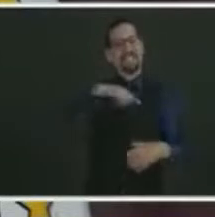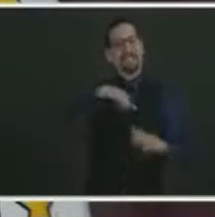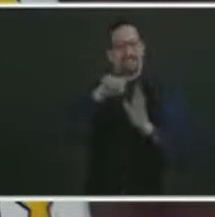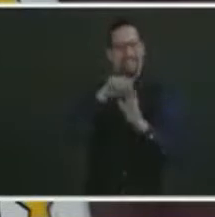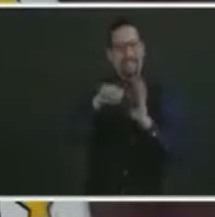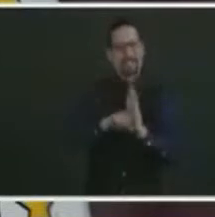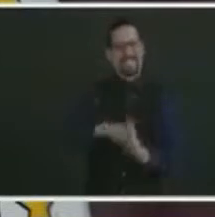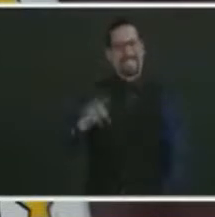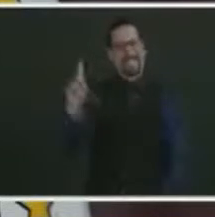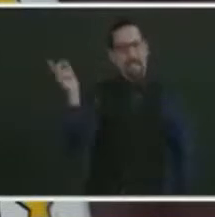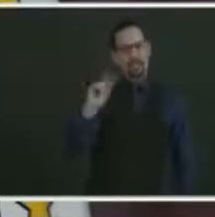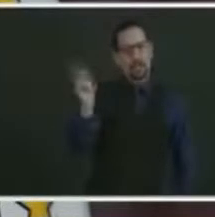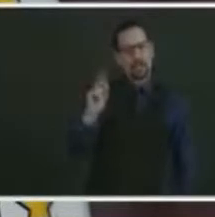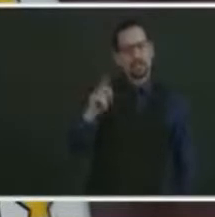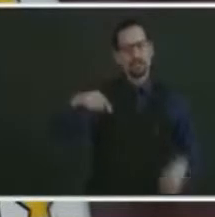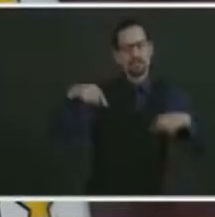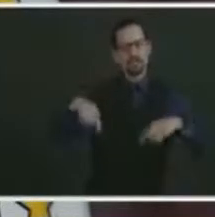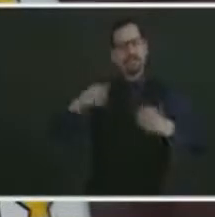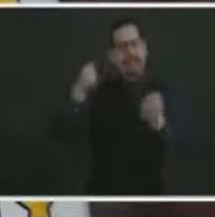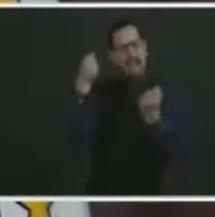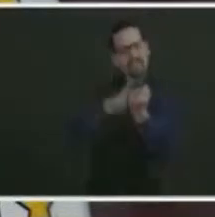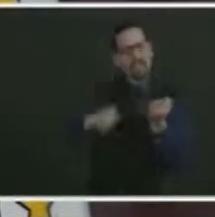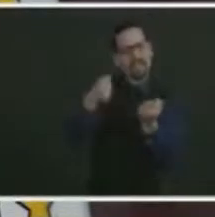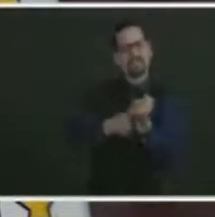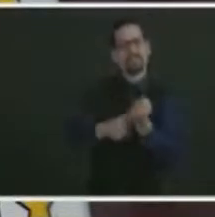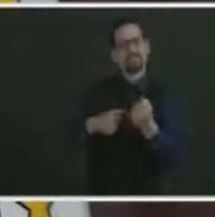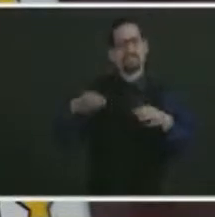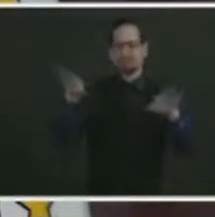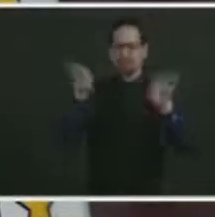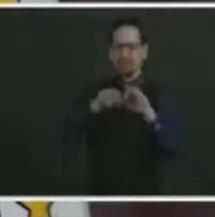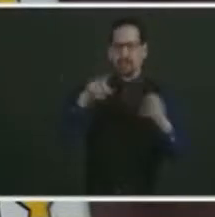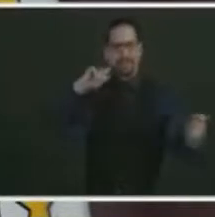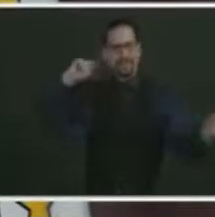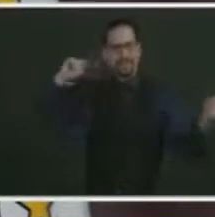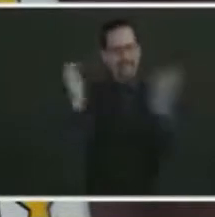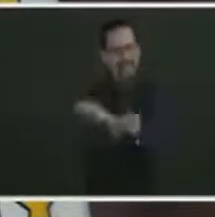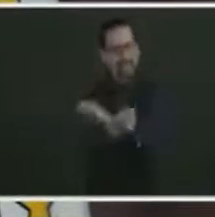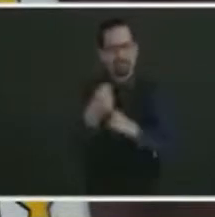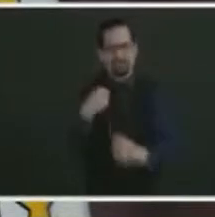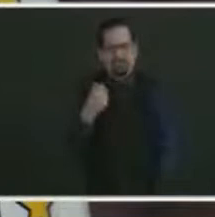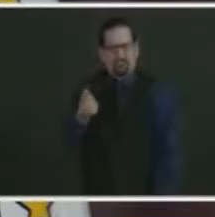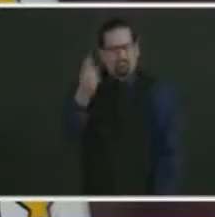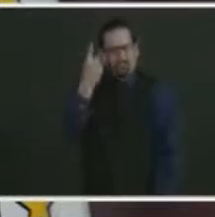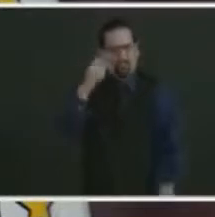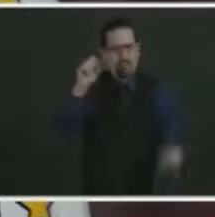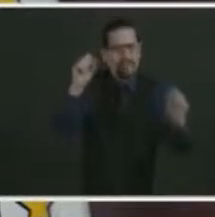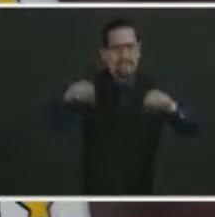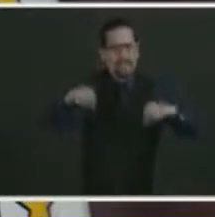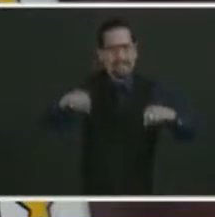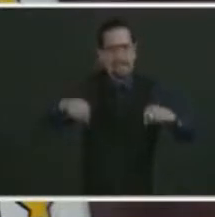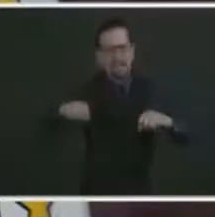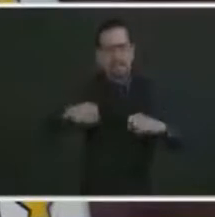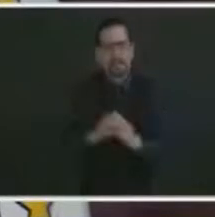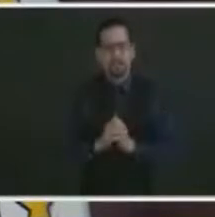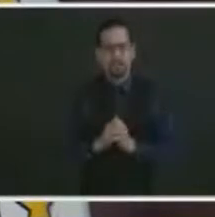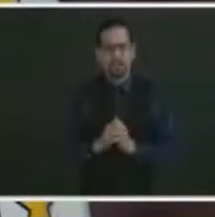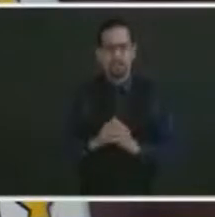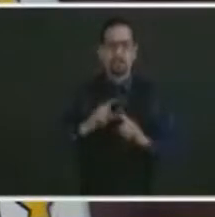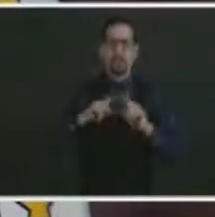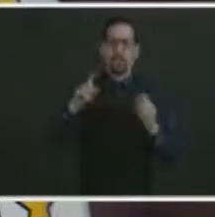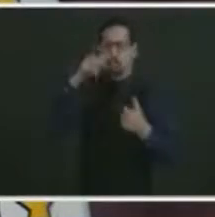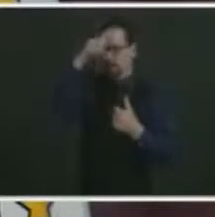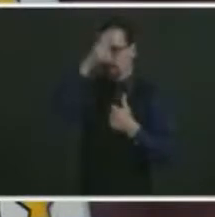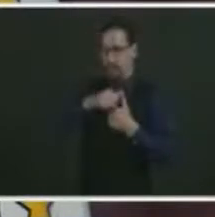Having said that, it doesn't mean that we can forget that the virus is still with us and